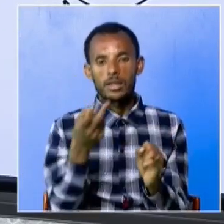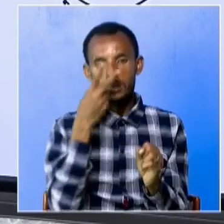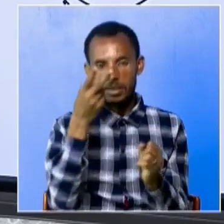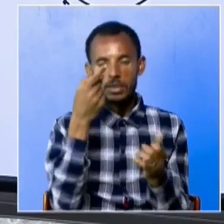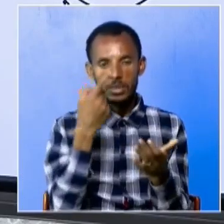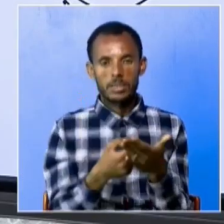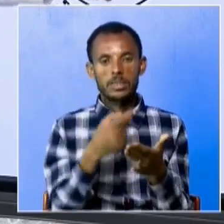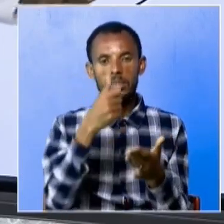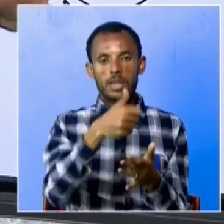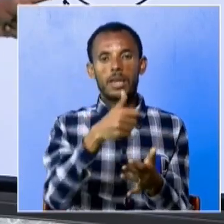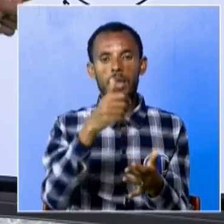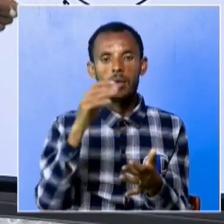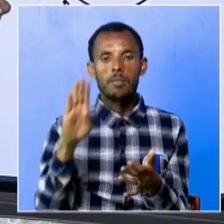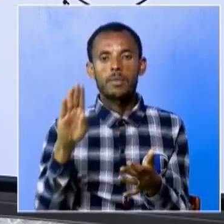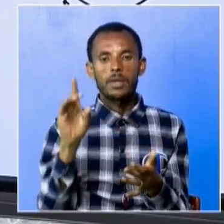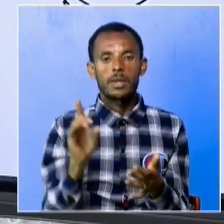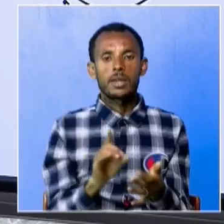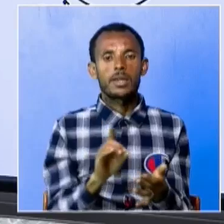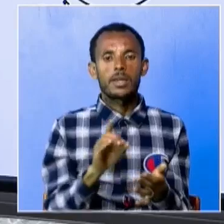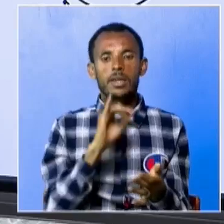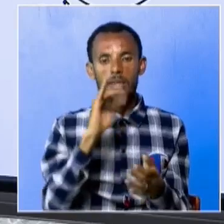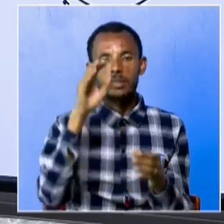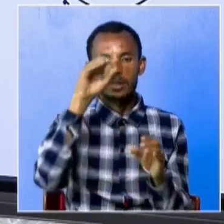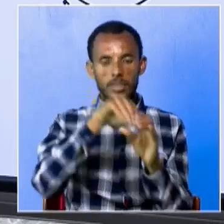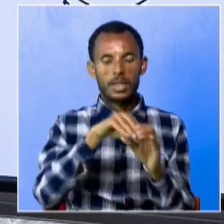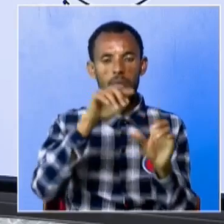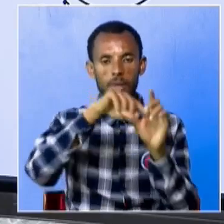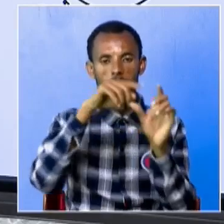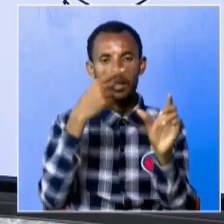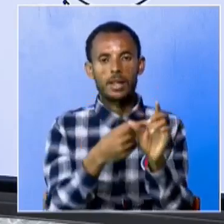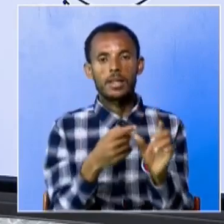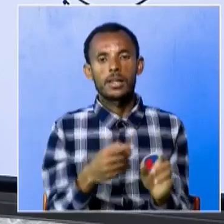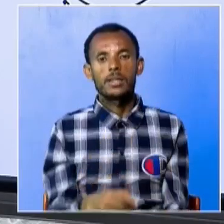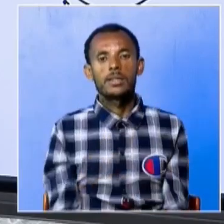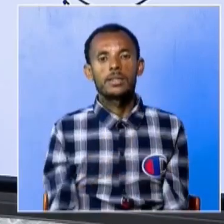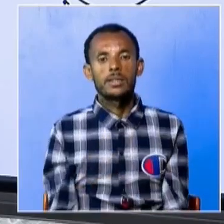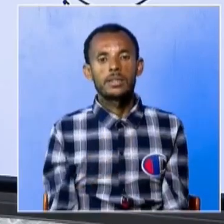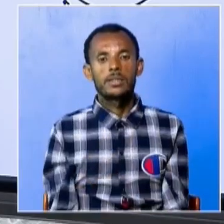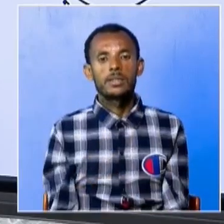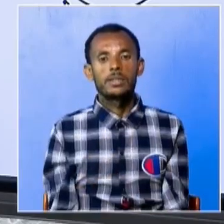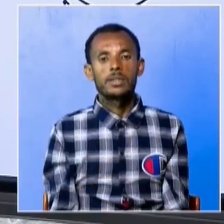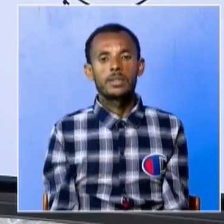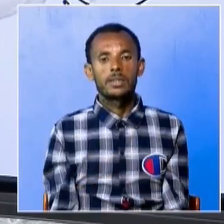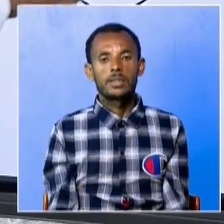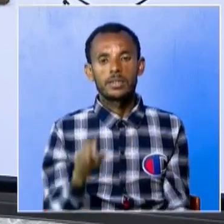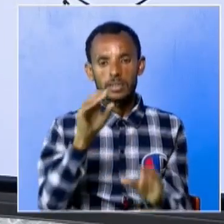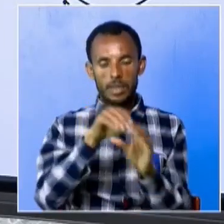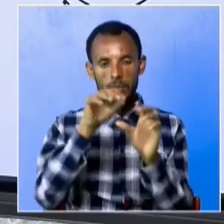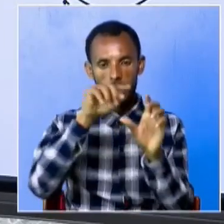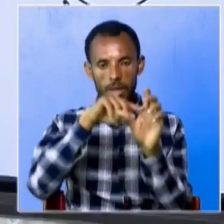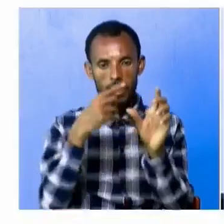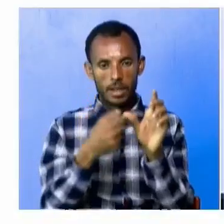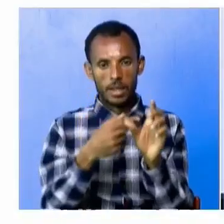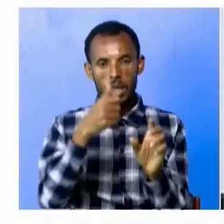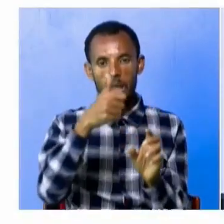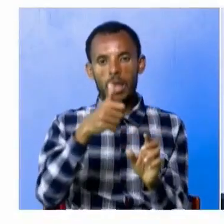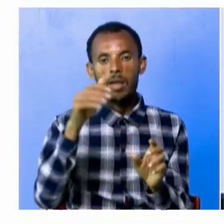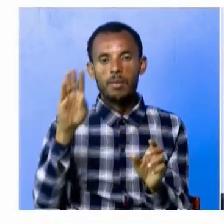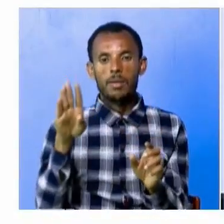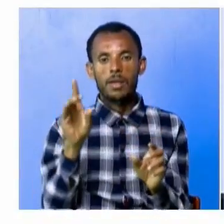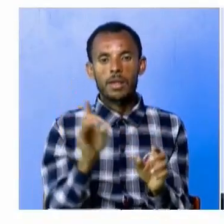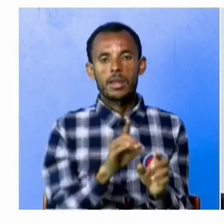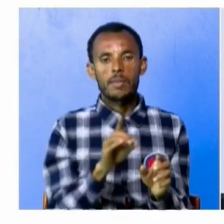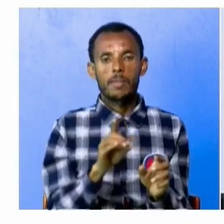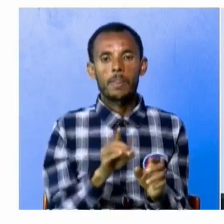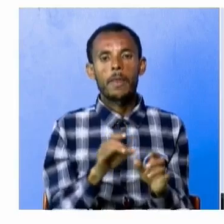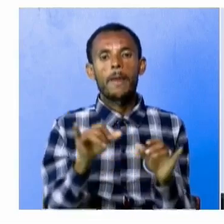is ABD is an inscribed angle. Okay, this is an inscribed angle. So you can